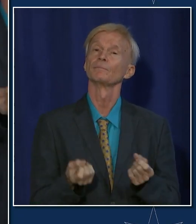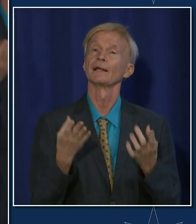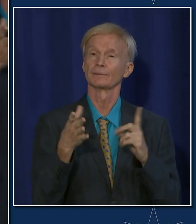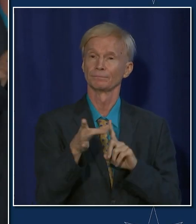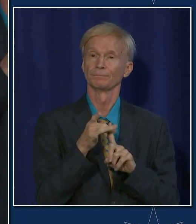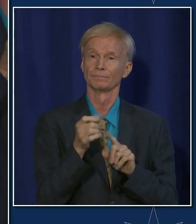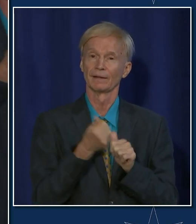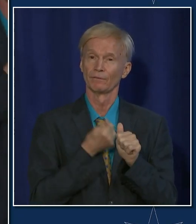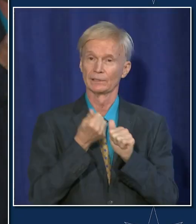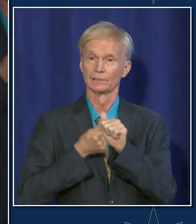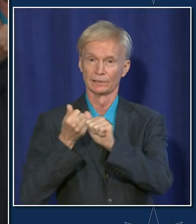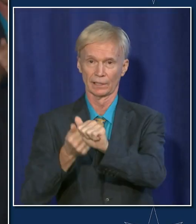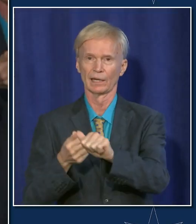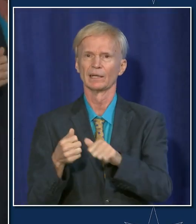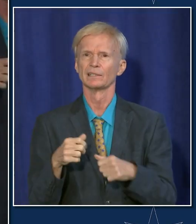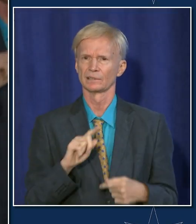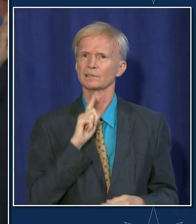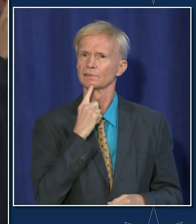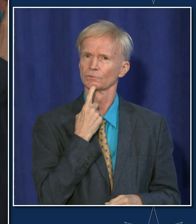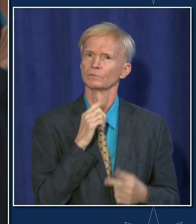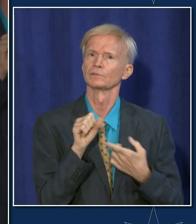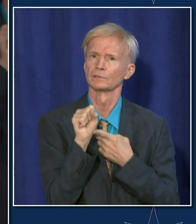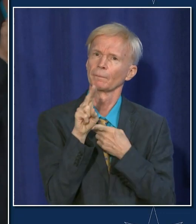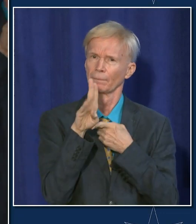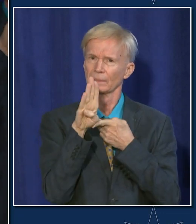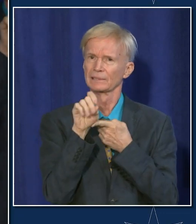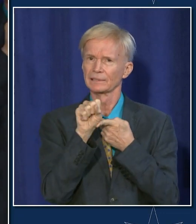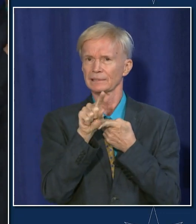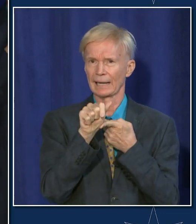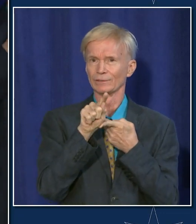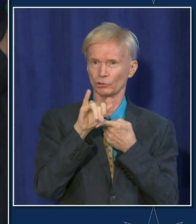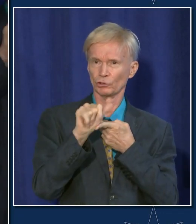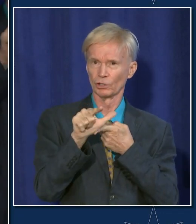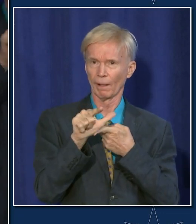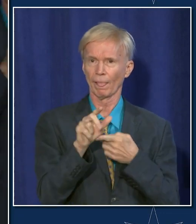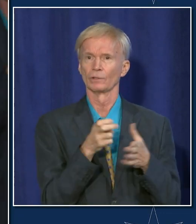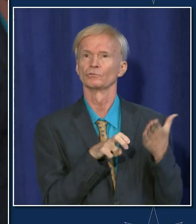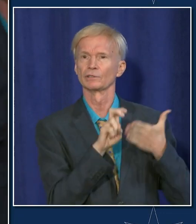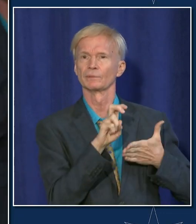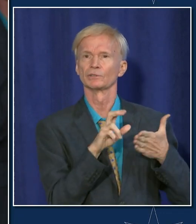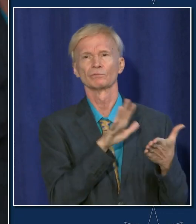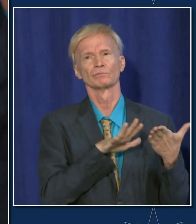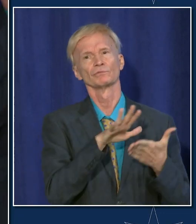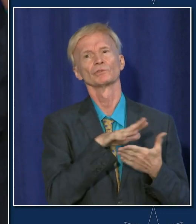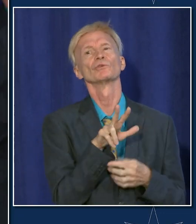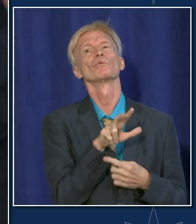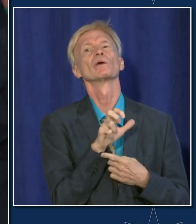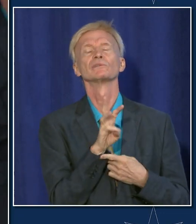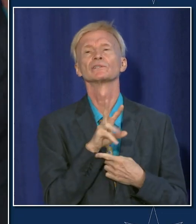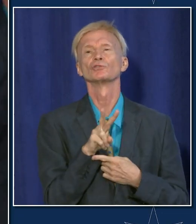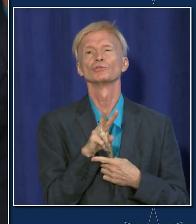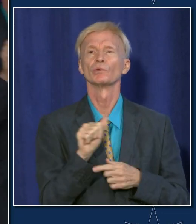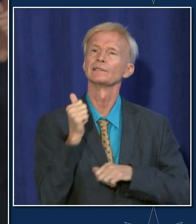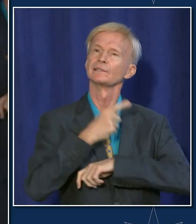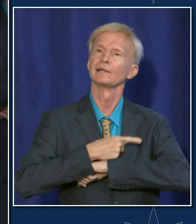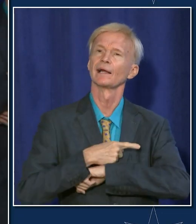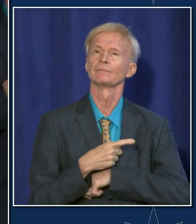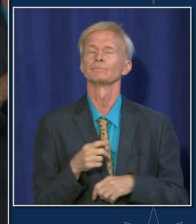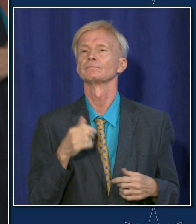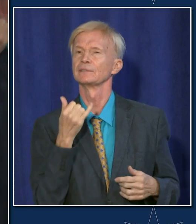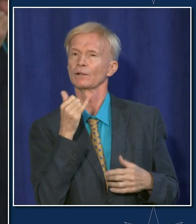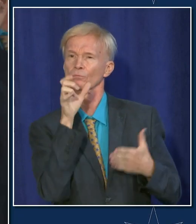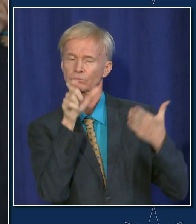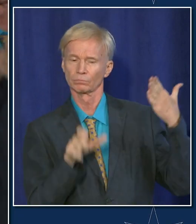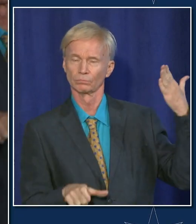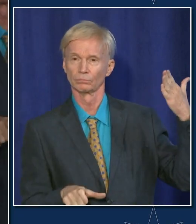Chicago remain in the substantial transmission range, currently averaging 362 per day. The rest of our metrics,